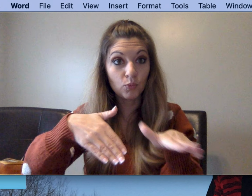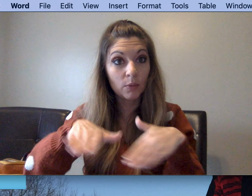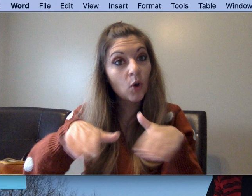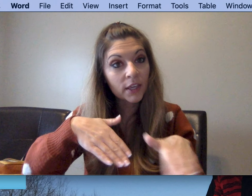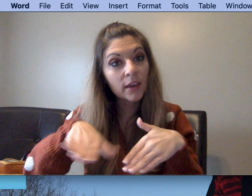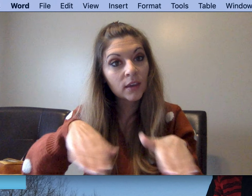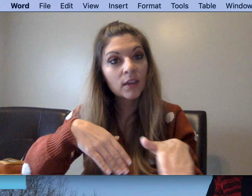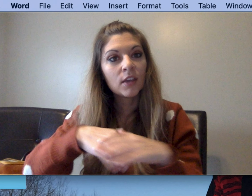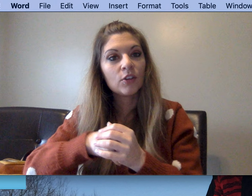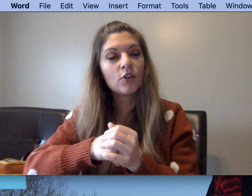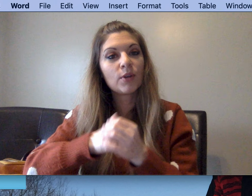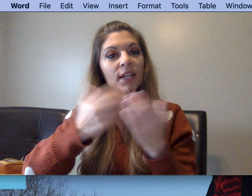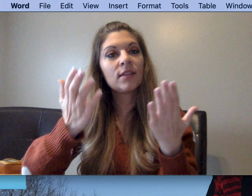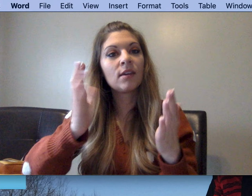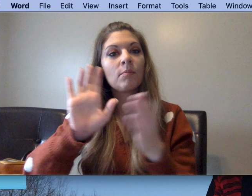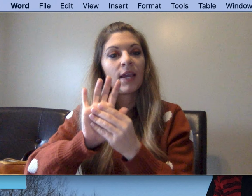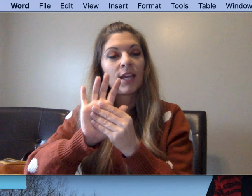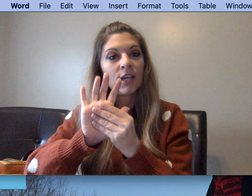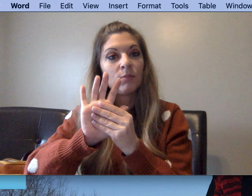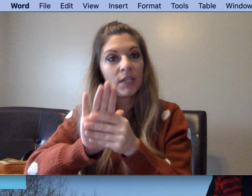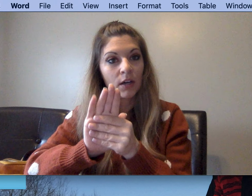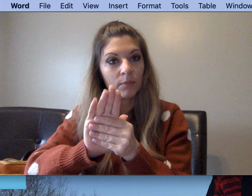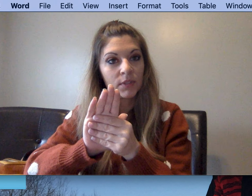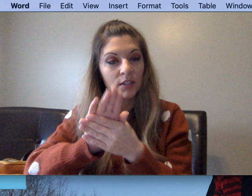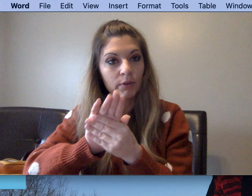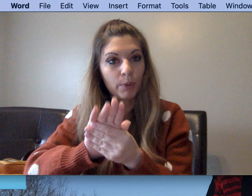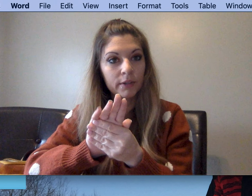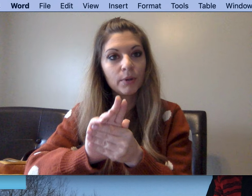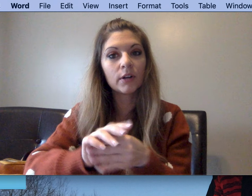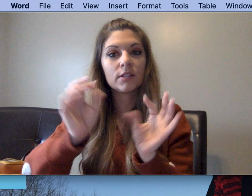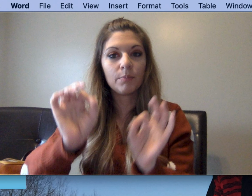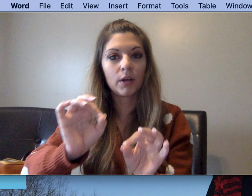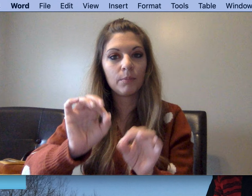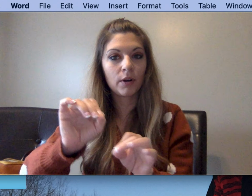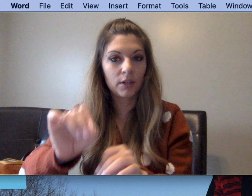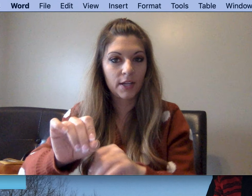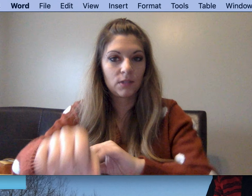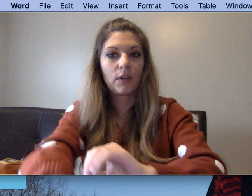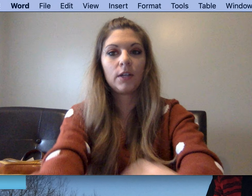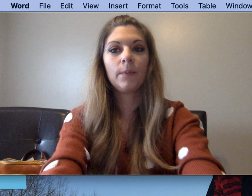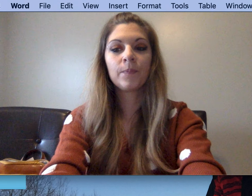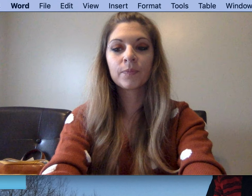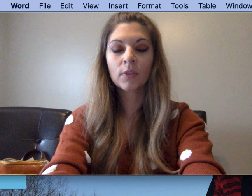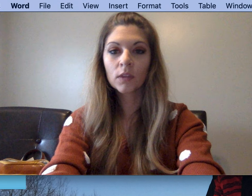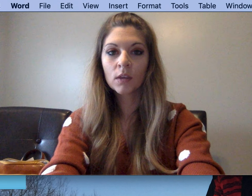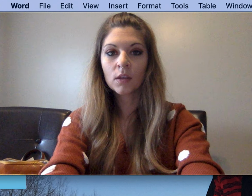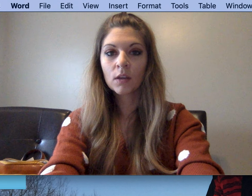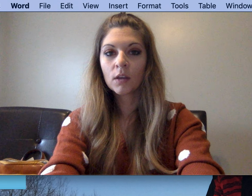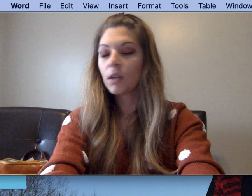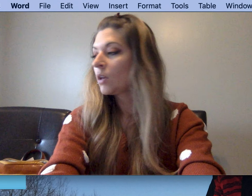feet when I'm walking. So anything my hand becomes a different body part is a body part classifier.